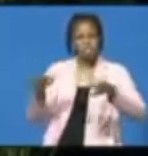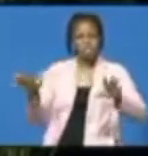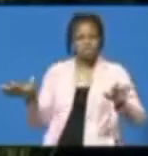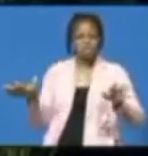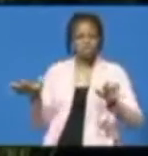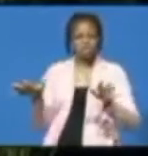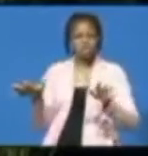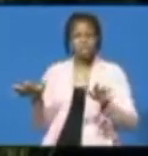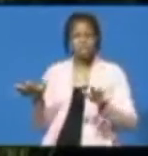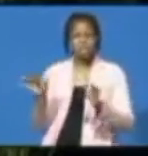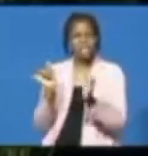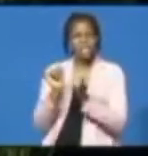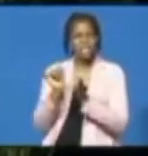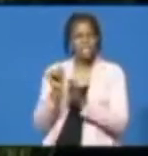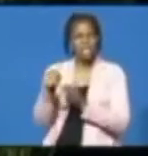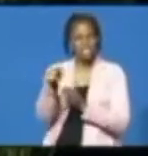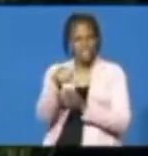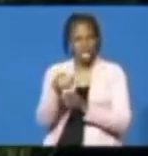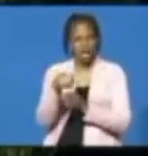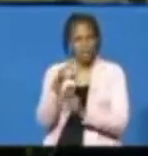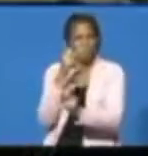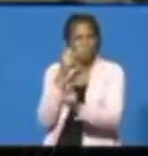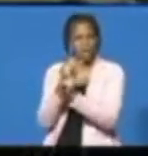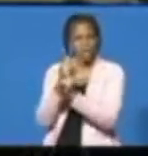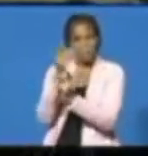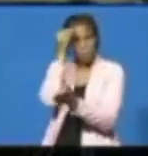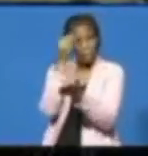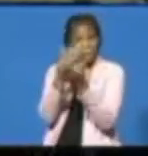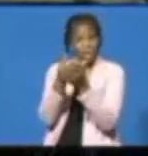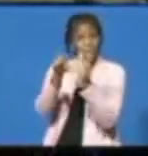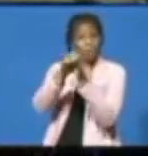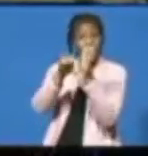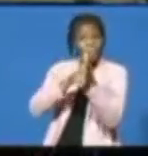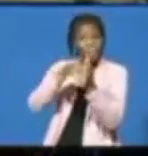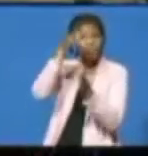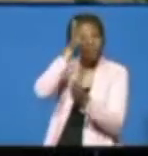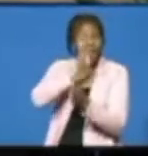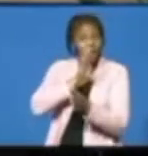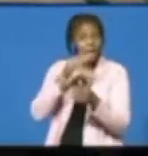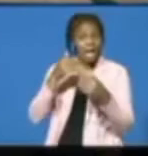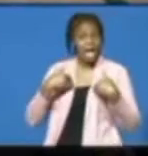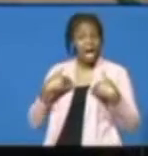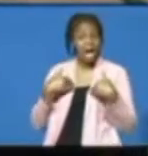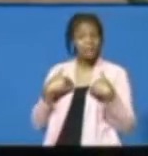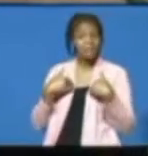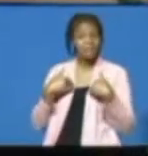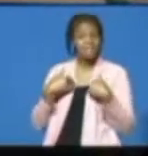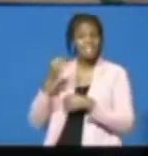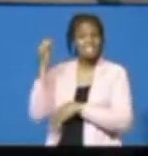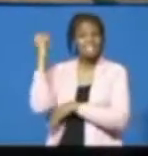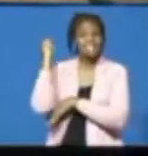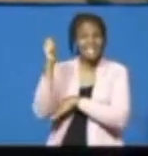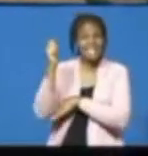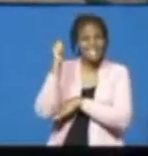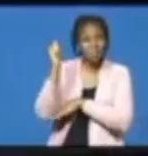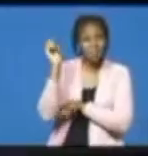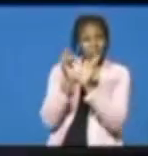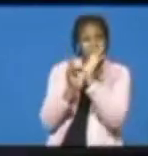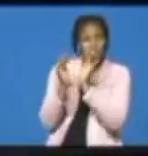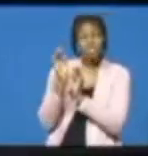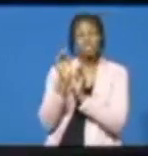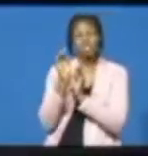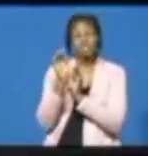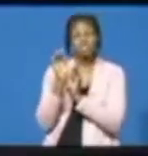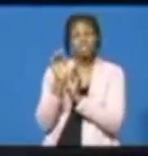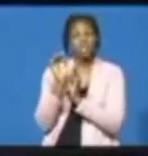of her seed, those who keep the commandments of God and have the testimony of